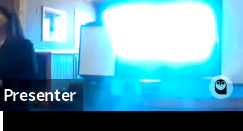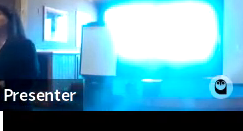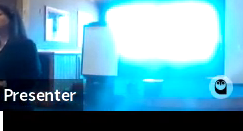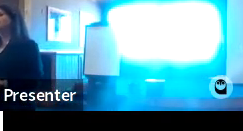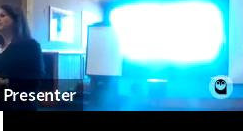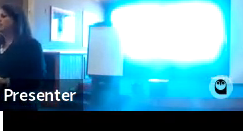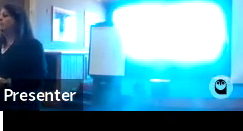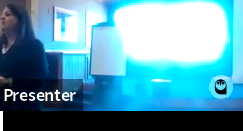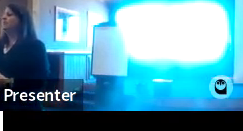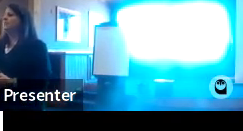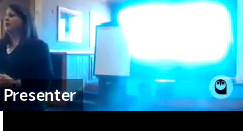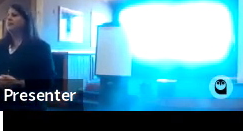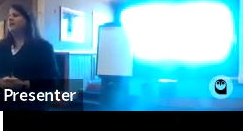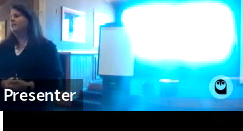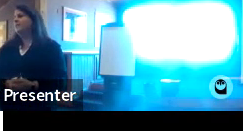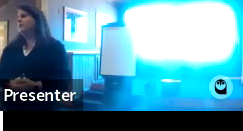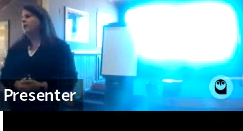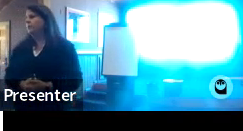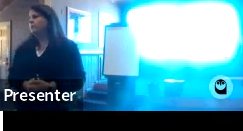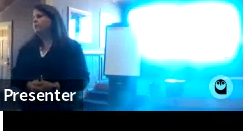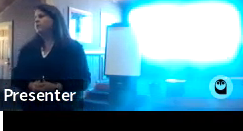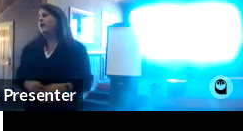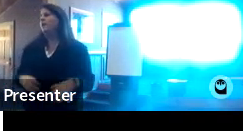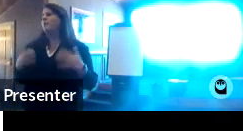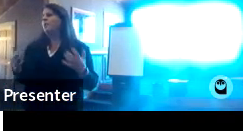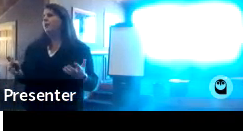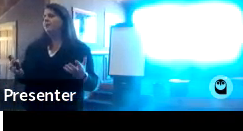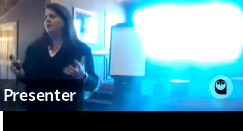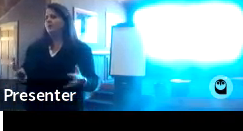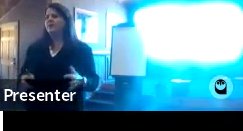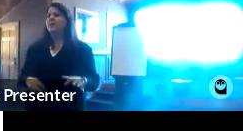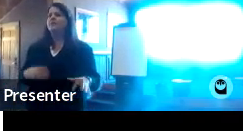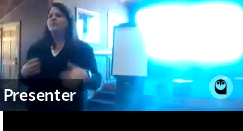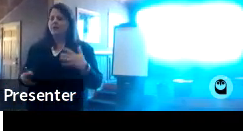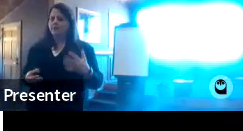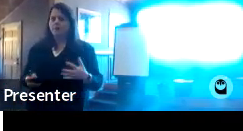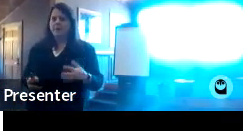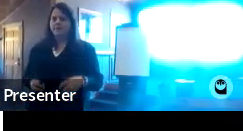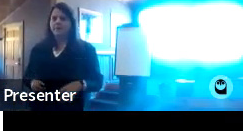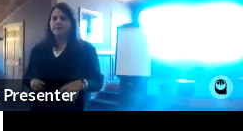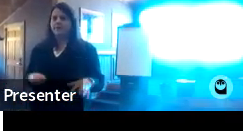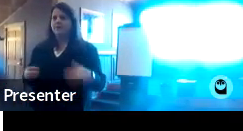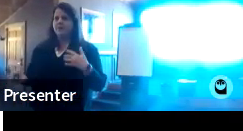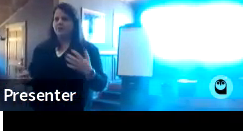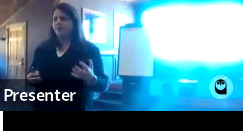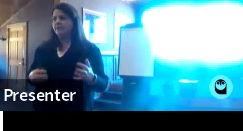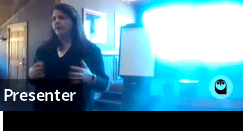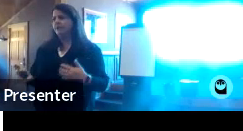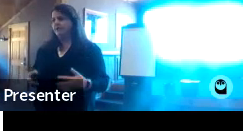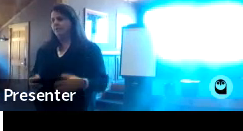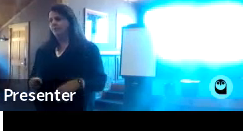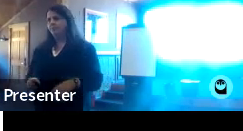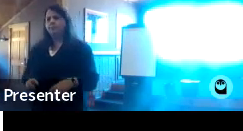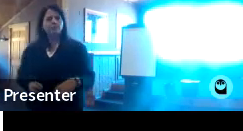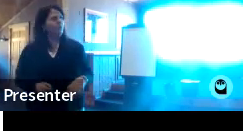not as scary as it seems. It's scary because it's unknown, which is why we wanted to do this and do it in a format that is very discussion-based